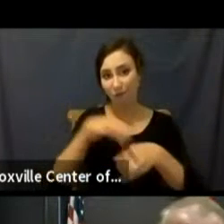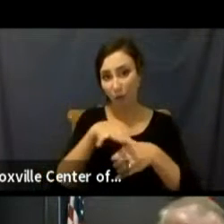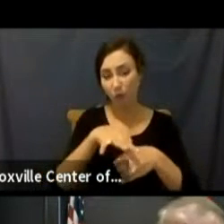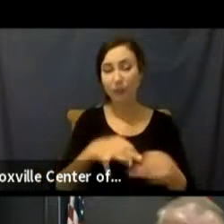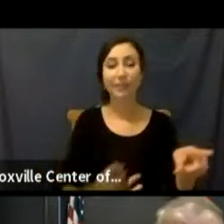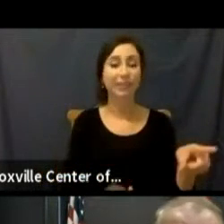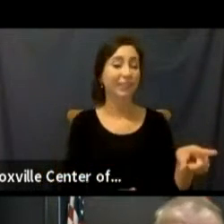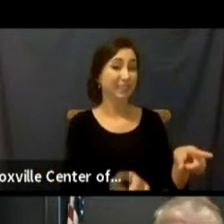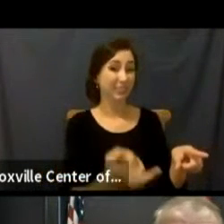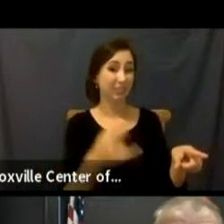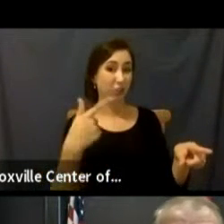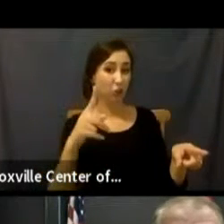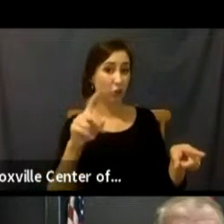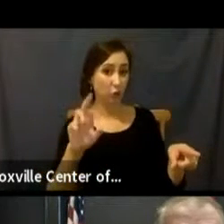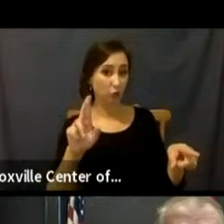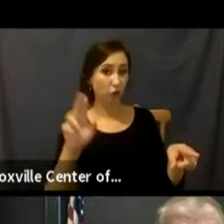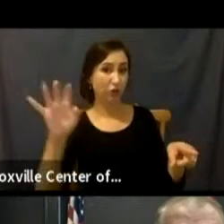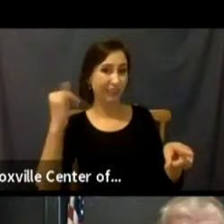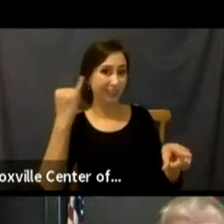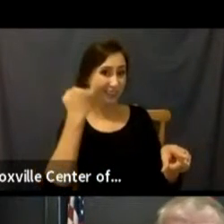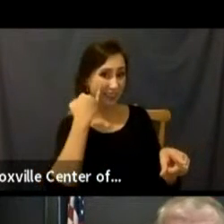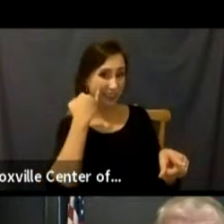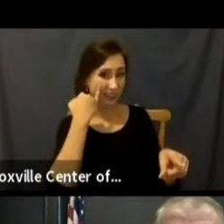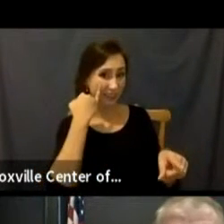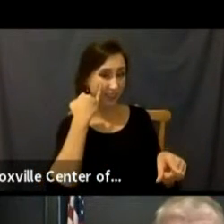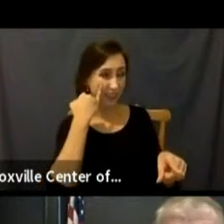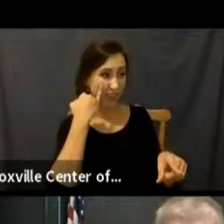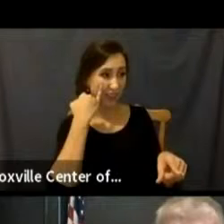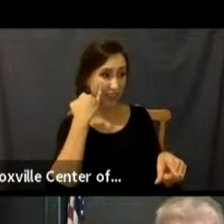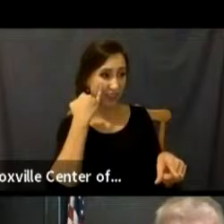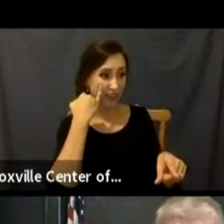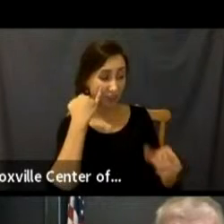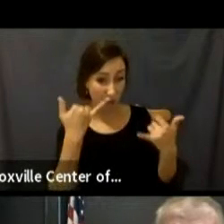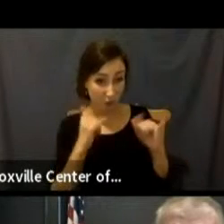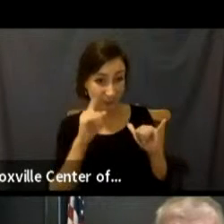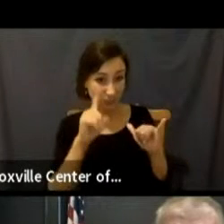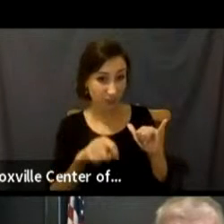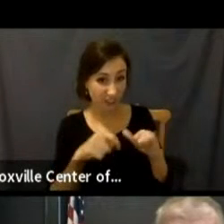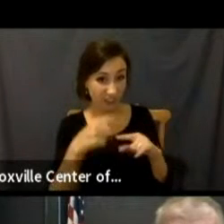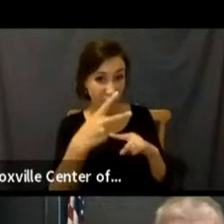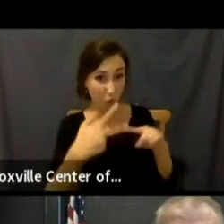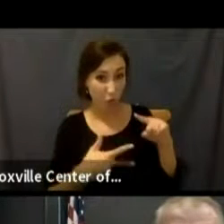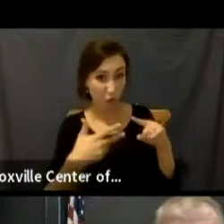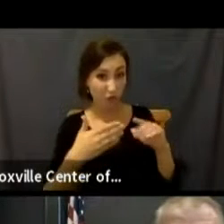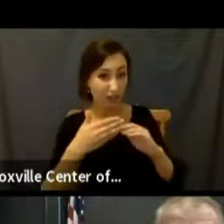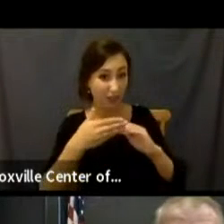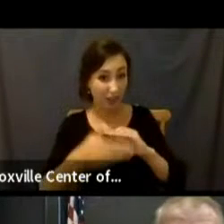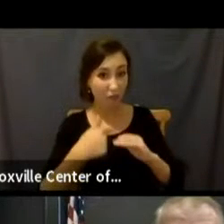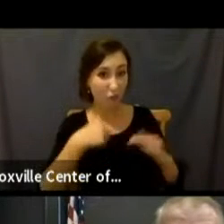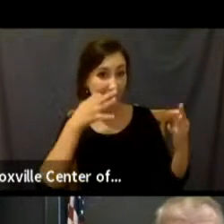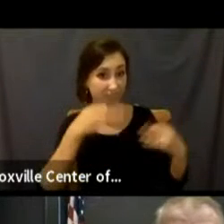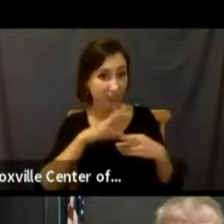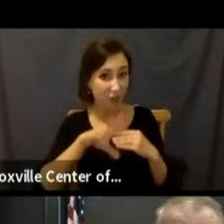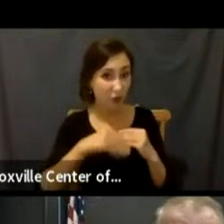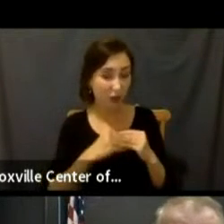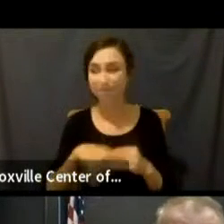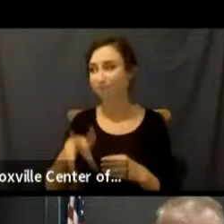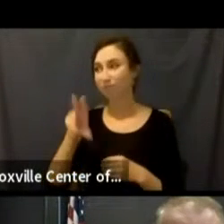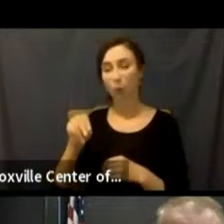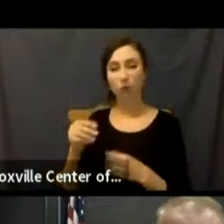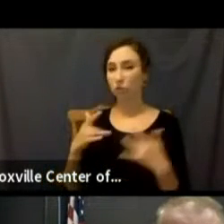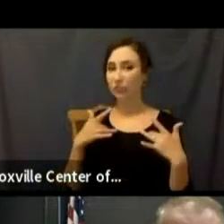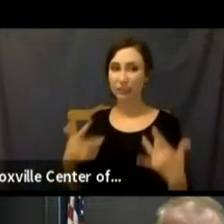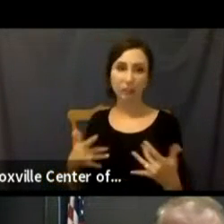If I choose to, then do we still need a 2/3 vote after I choose to put it on? No, you just need your normal vote